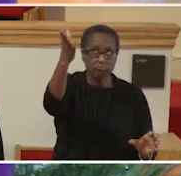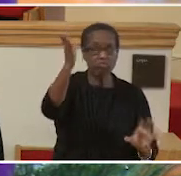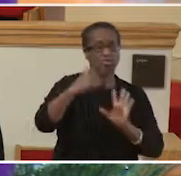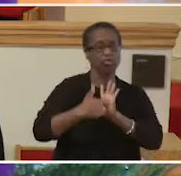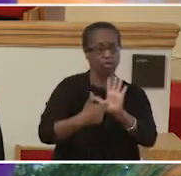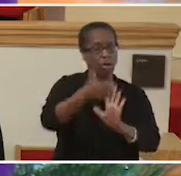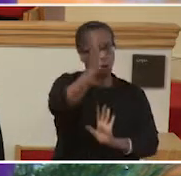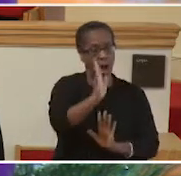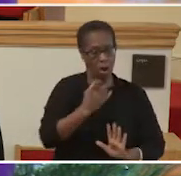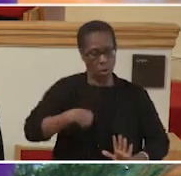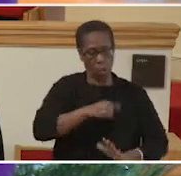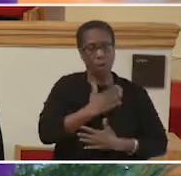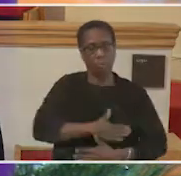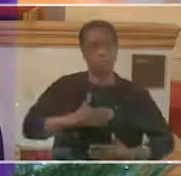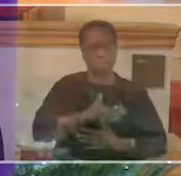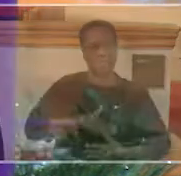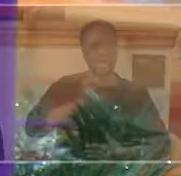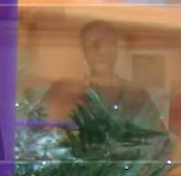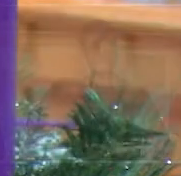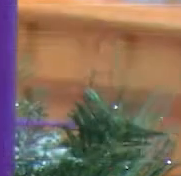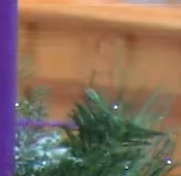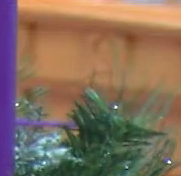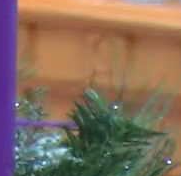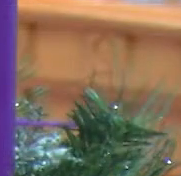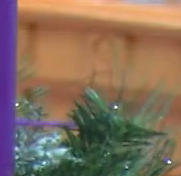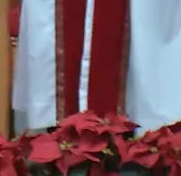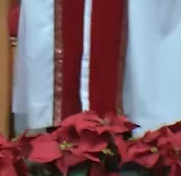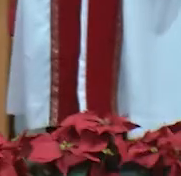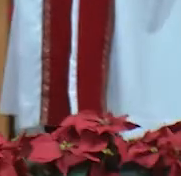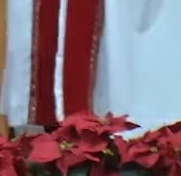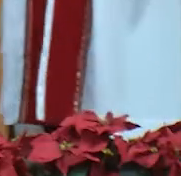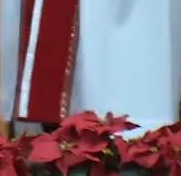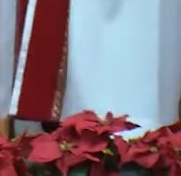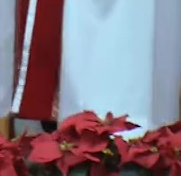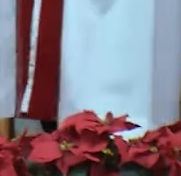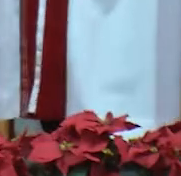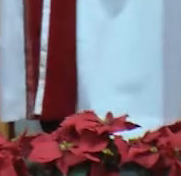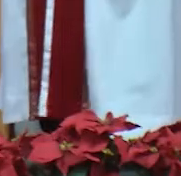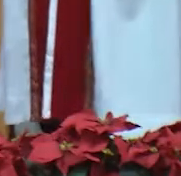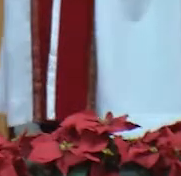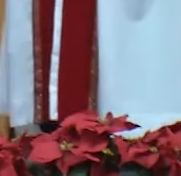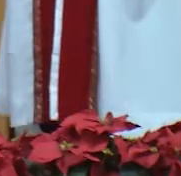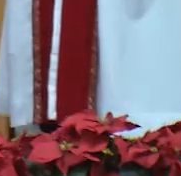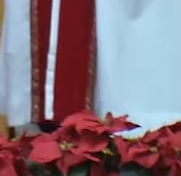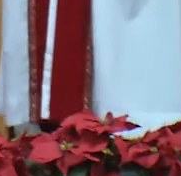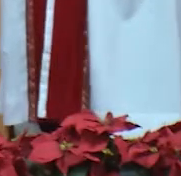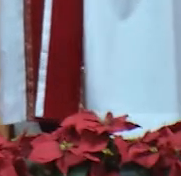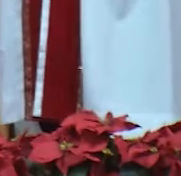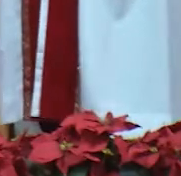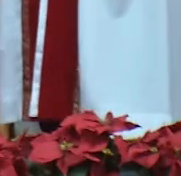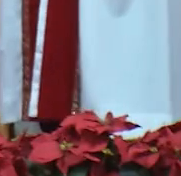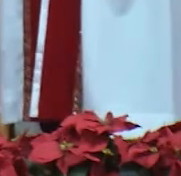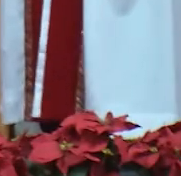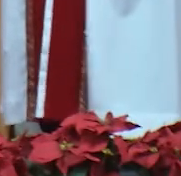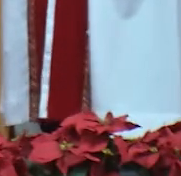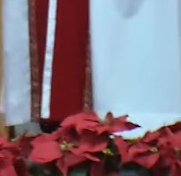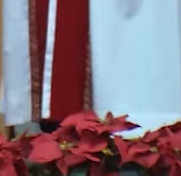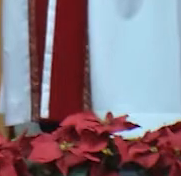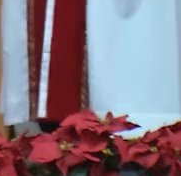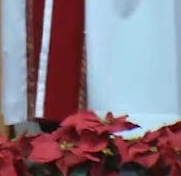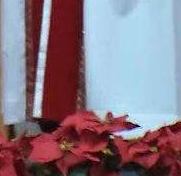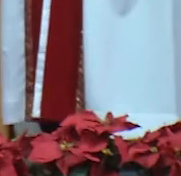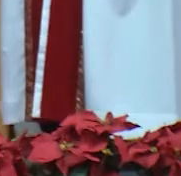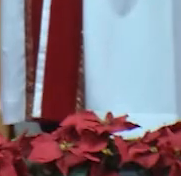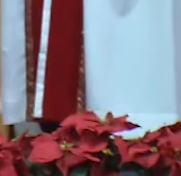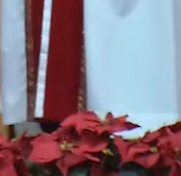appreciate his great love. We're going to sing Hark the Herald Angels Sing, and you can see it on the